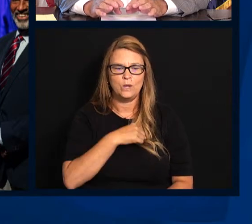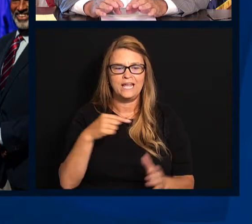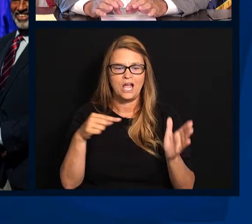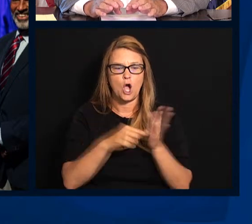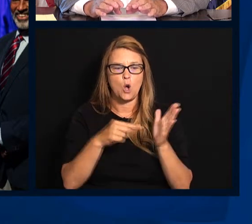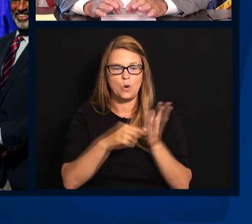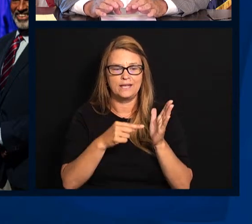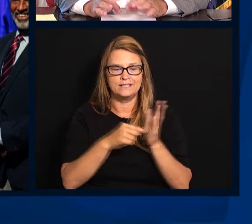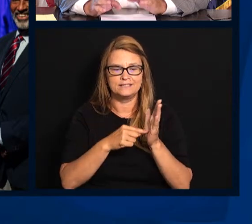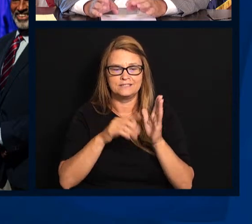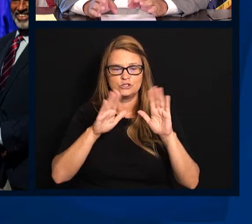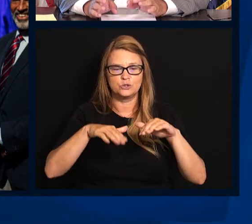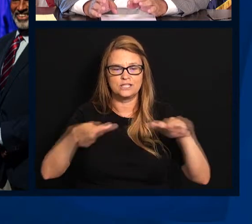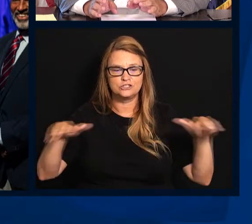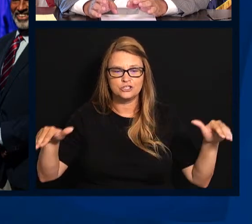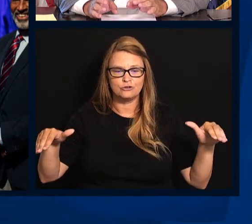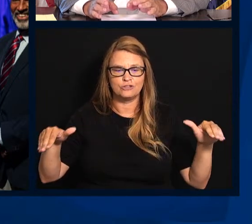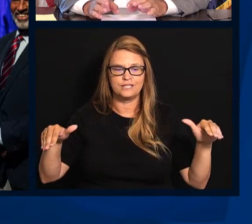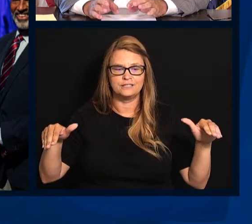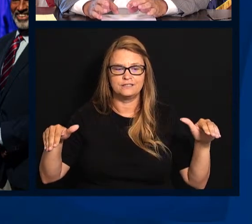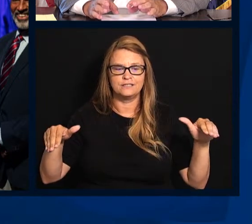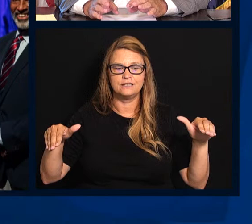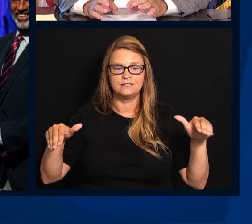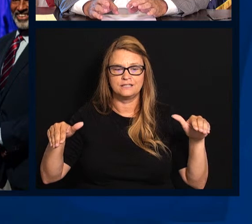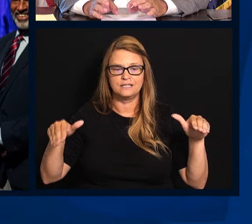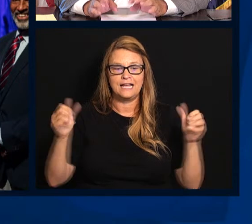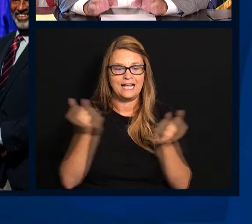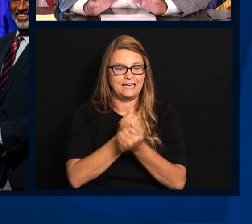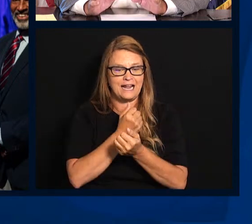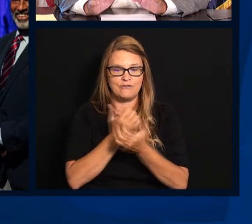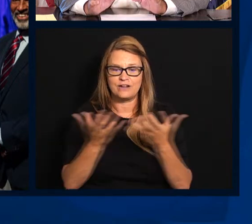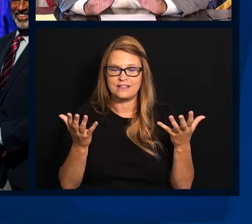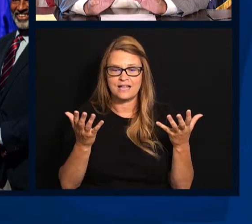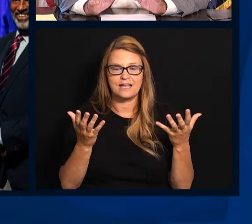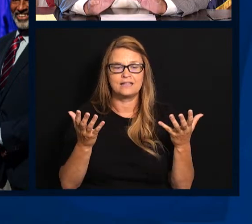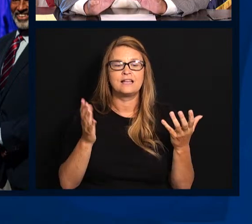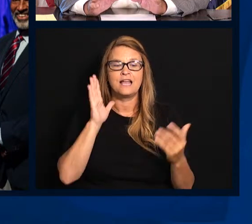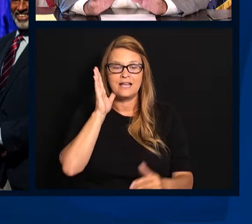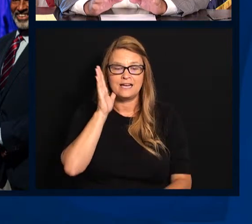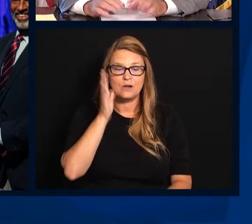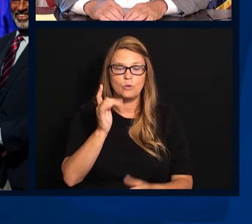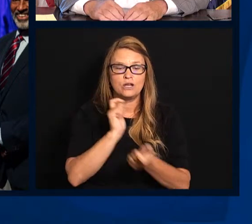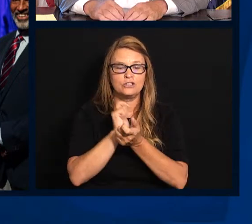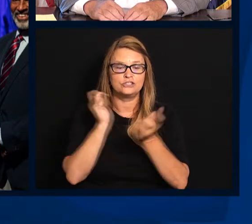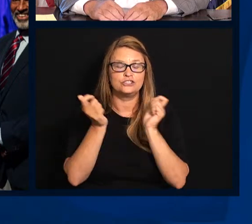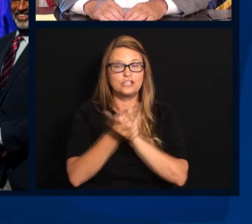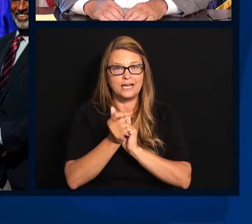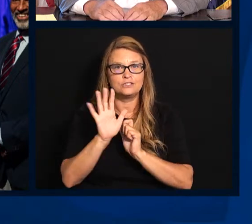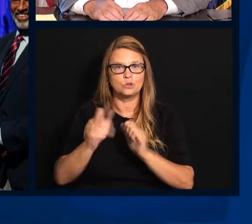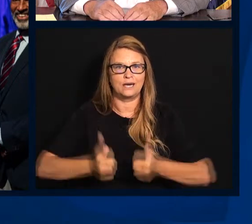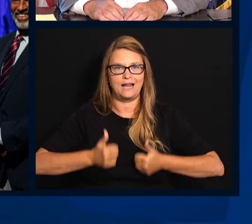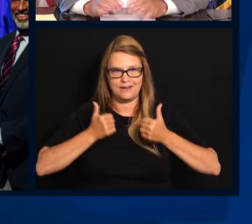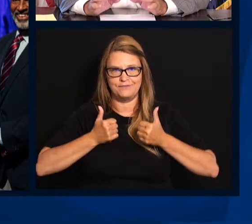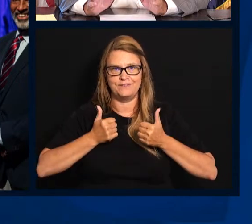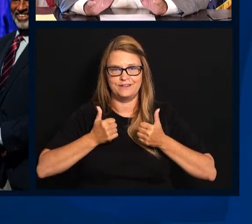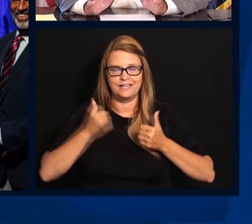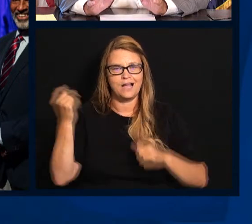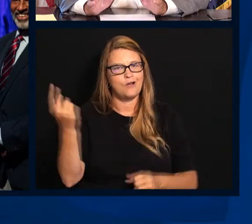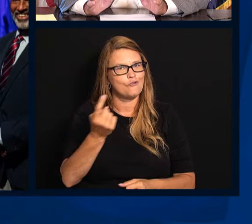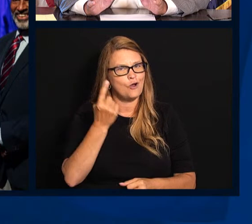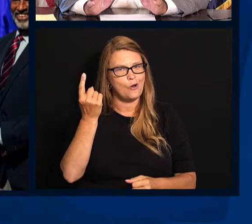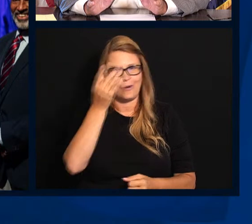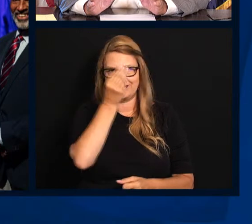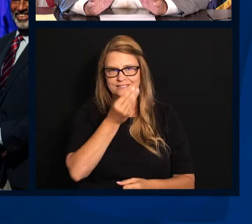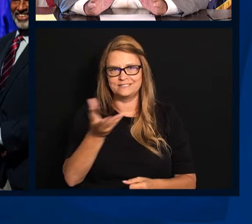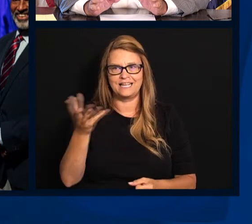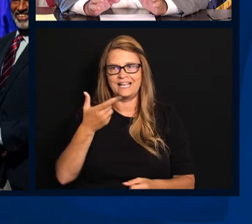our kids. We owe it to them and everything, and it will absolutely change your life. I've always said the giver